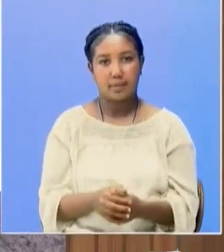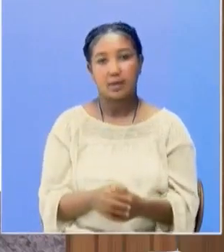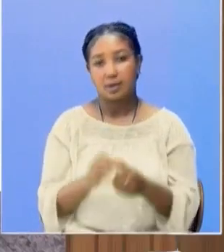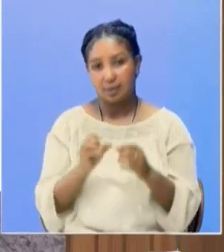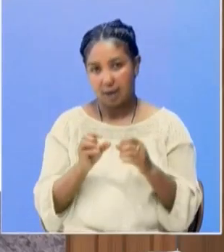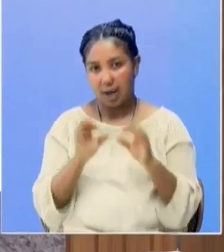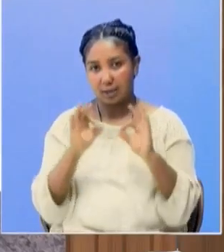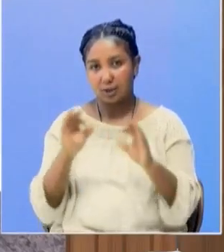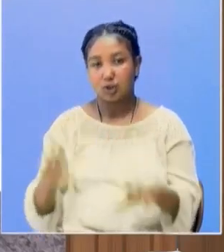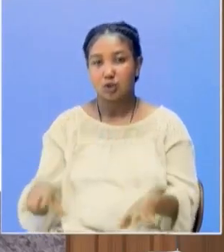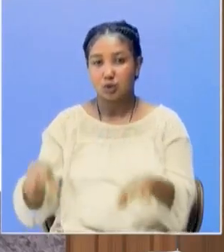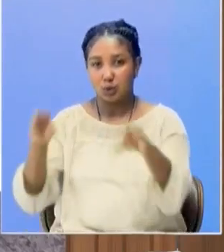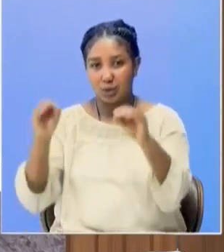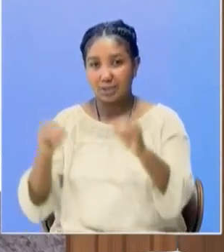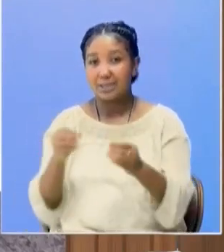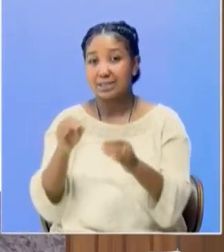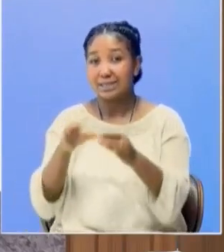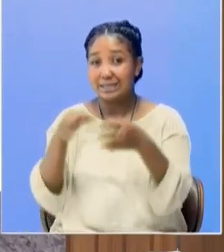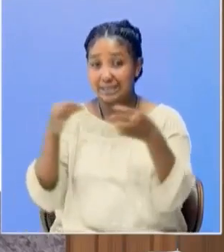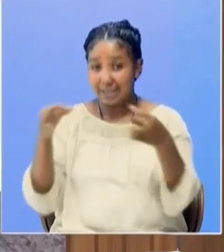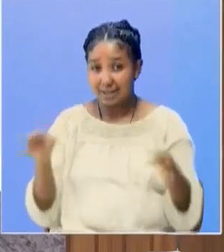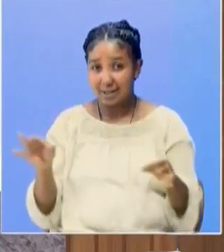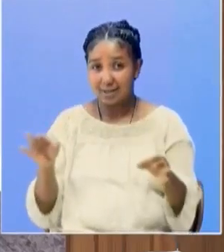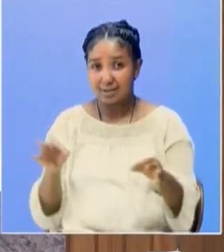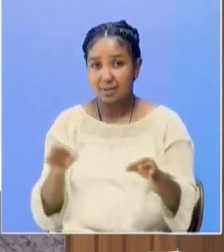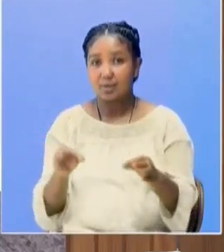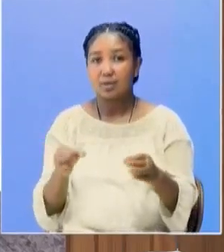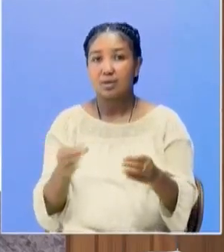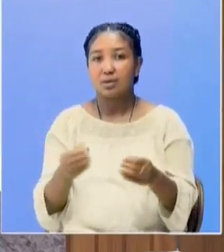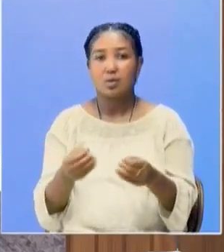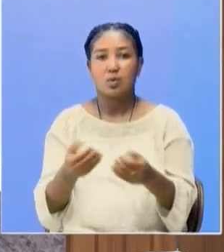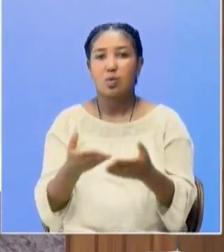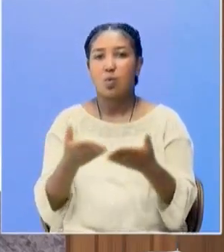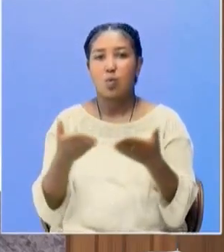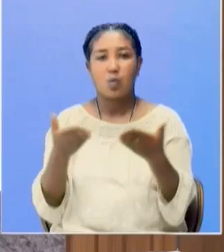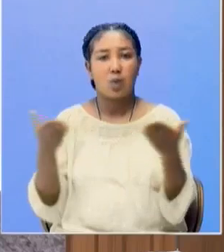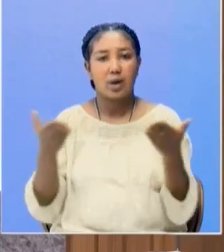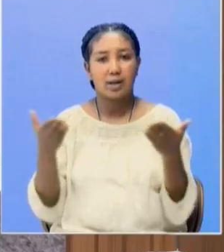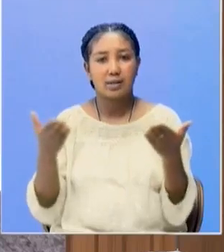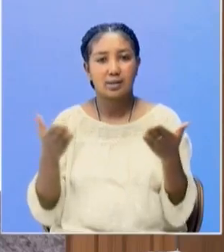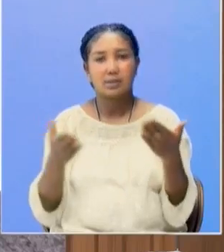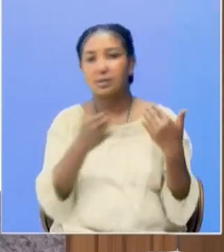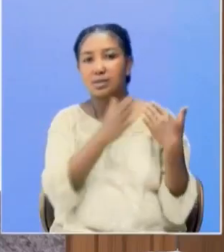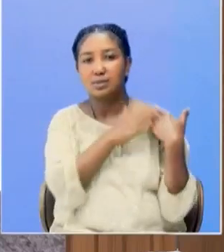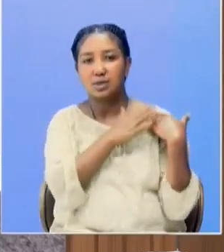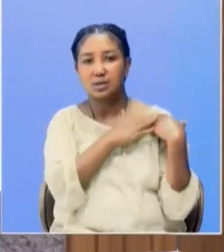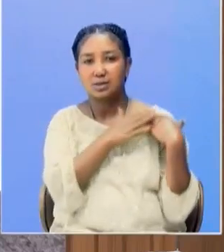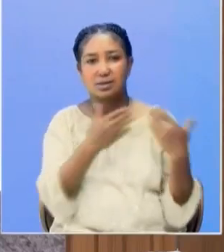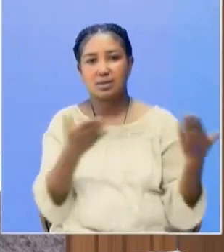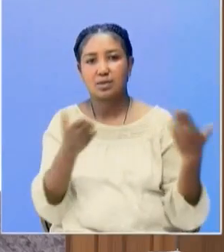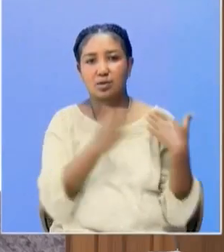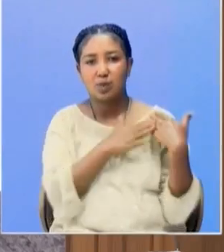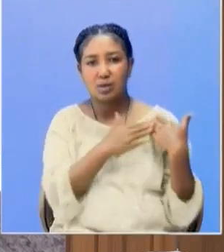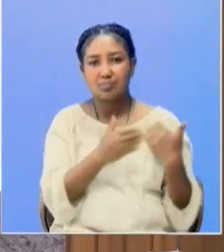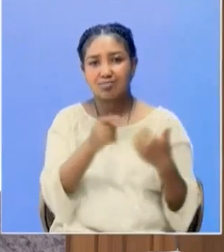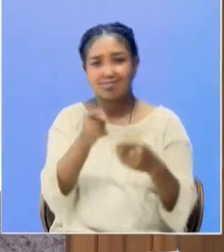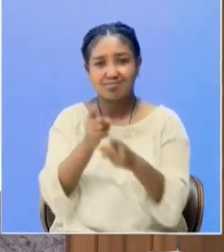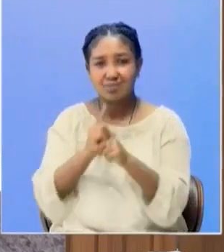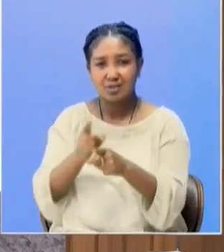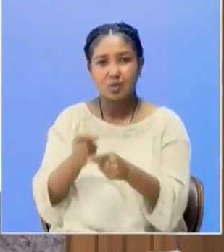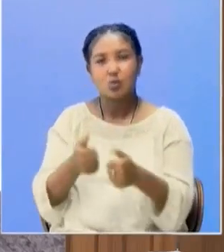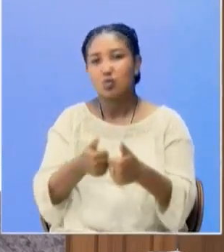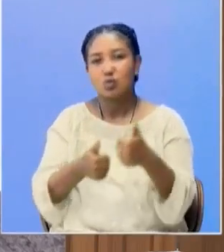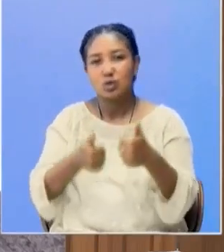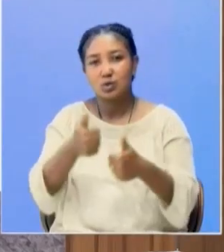Nice. Students, in this sentence, where is the subject? Can you tell me?